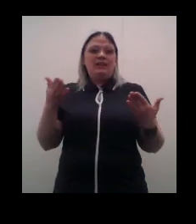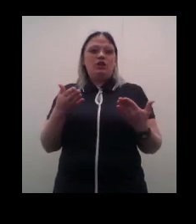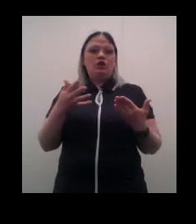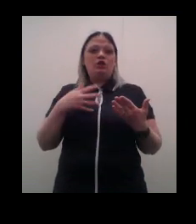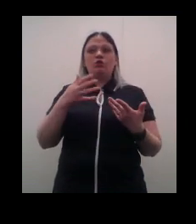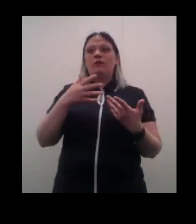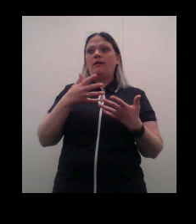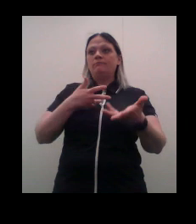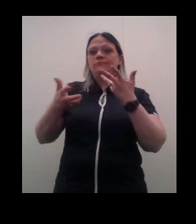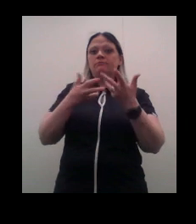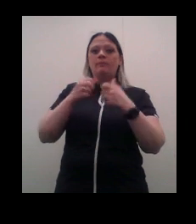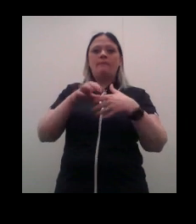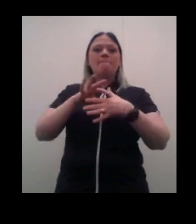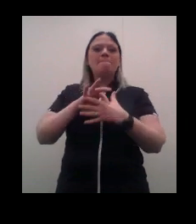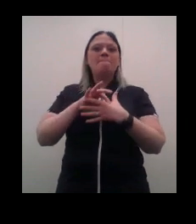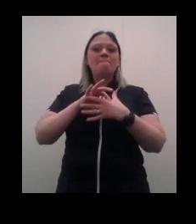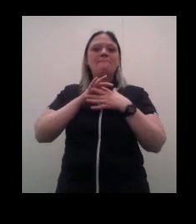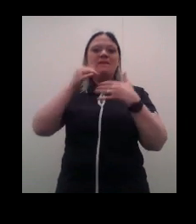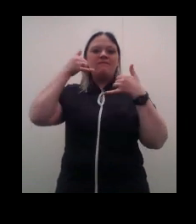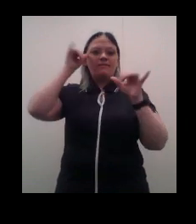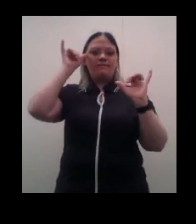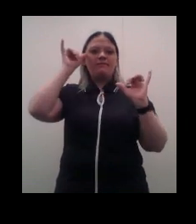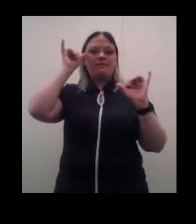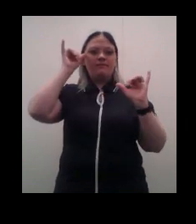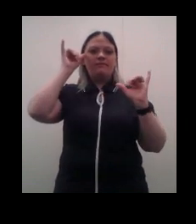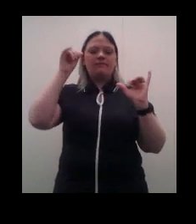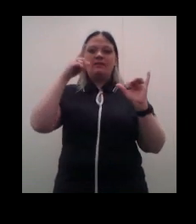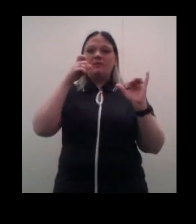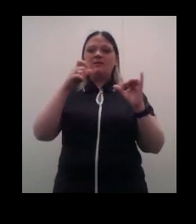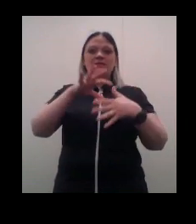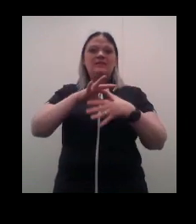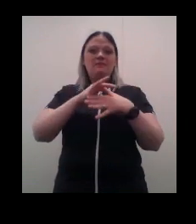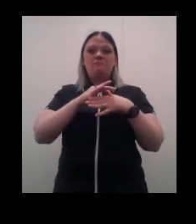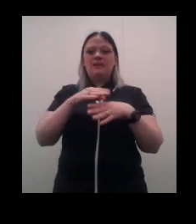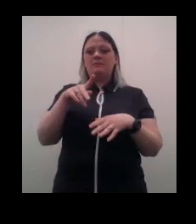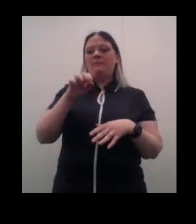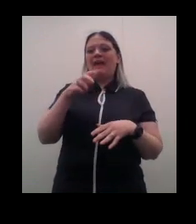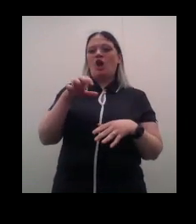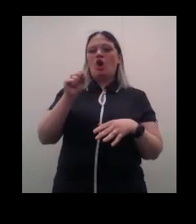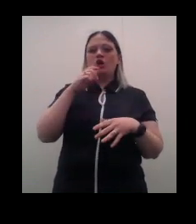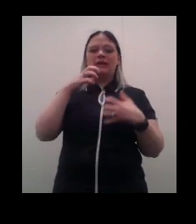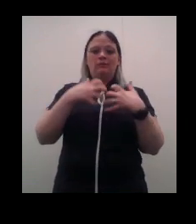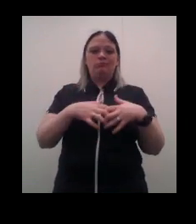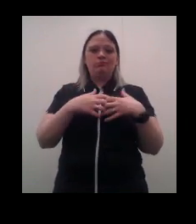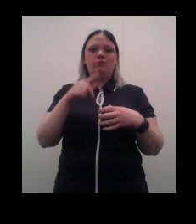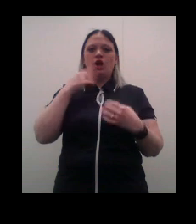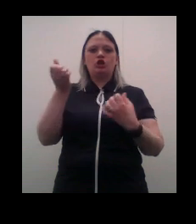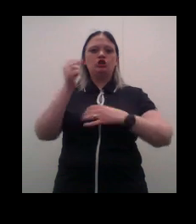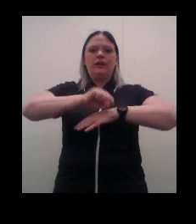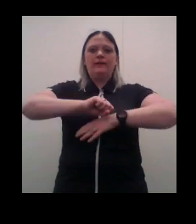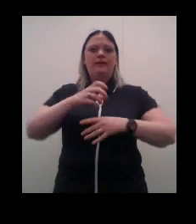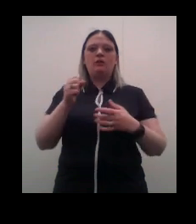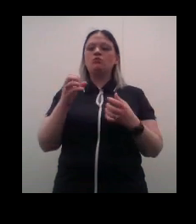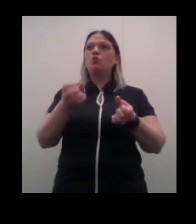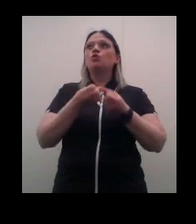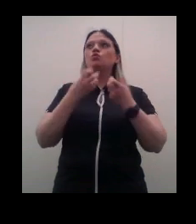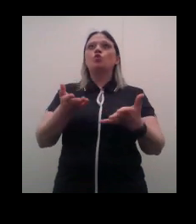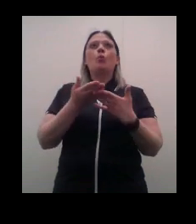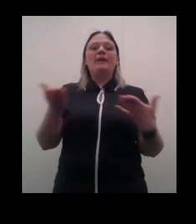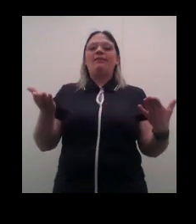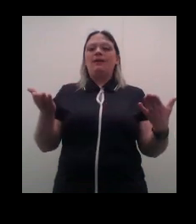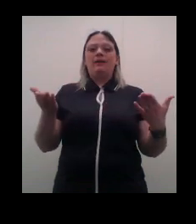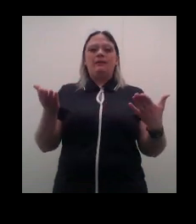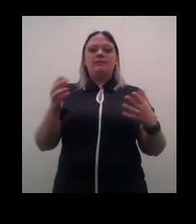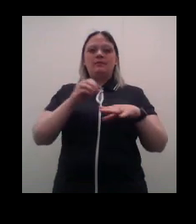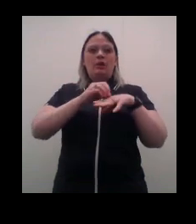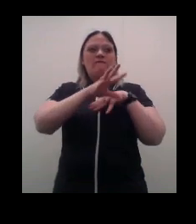beef cattle, and they're having a problem because there are meat packers are shutting down. So there's a whole bunch of things that are being affected, and we need to